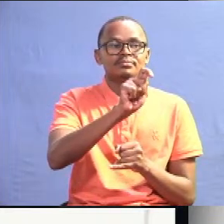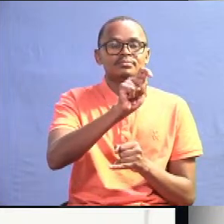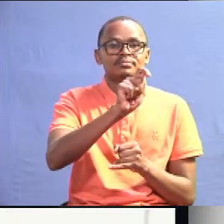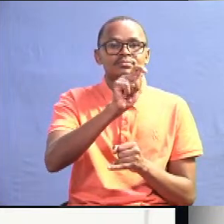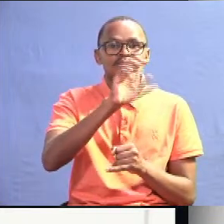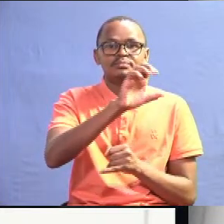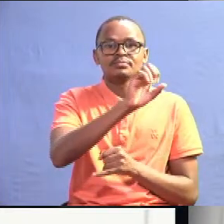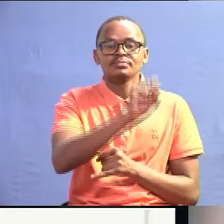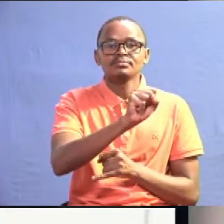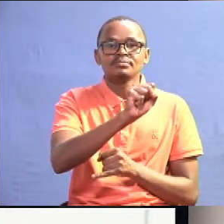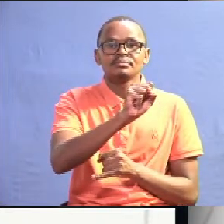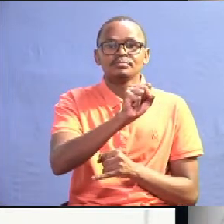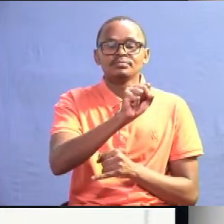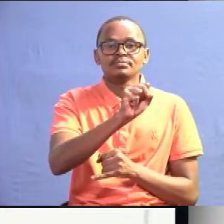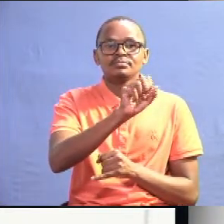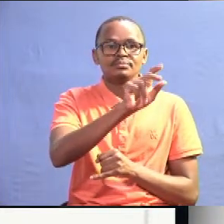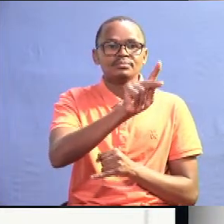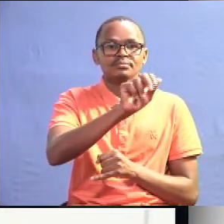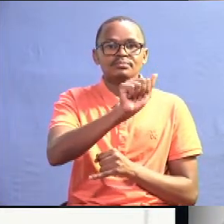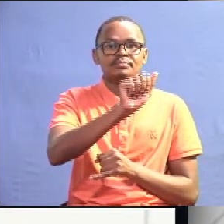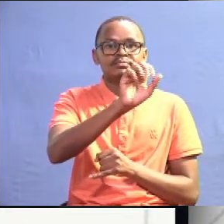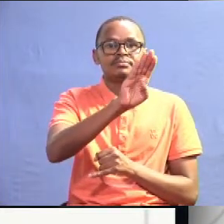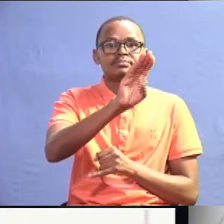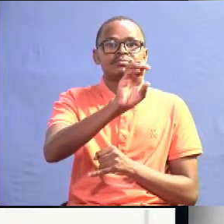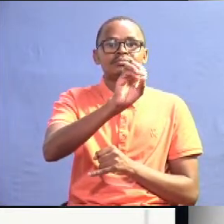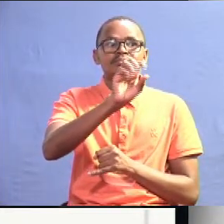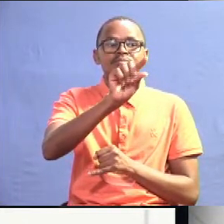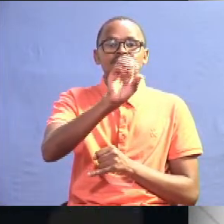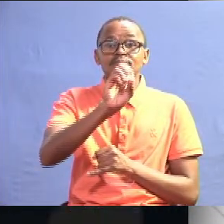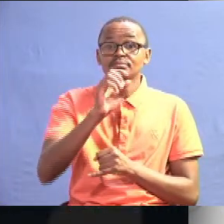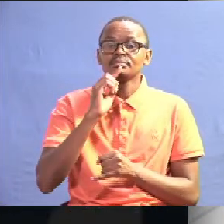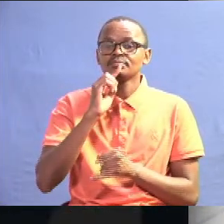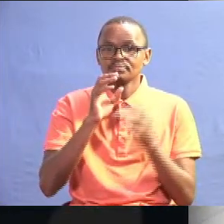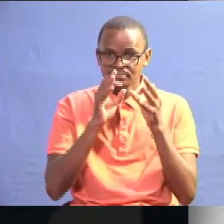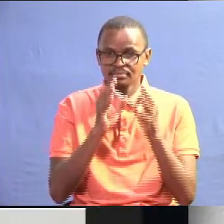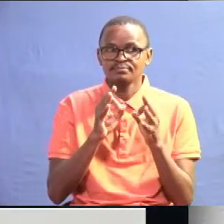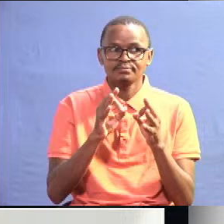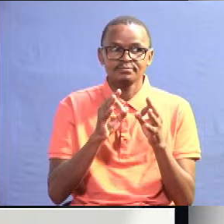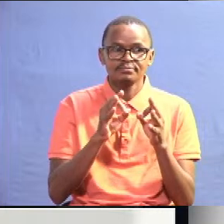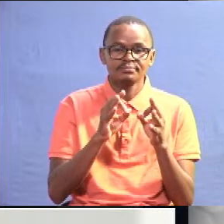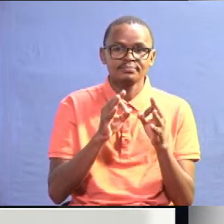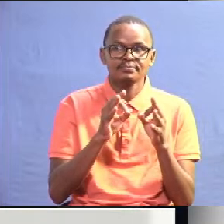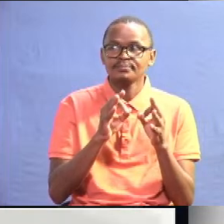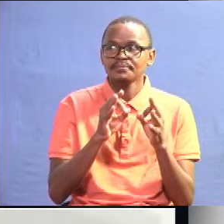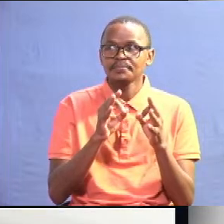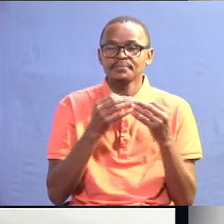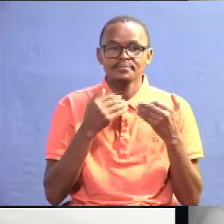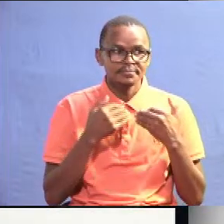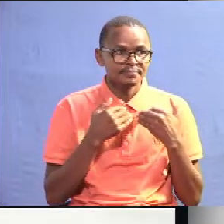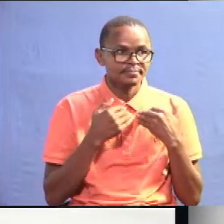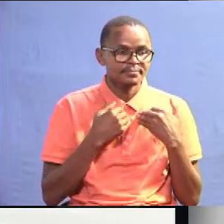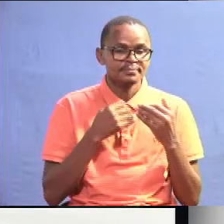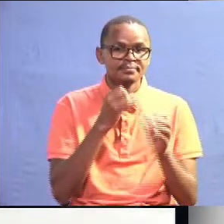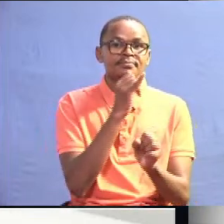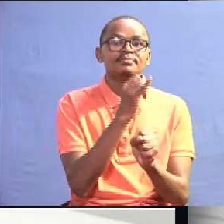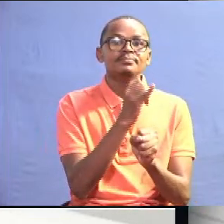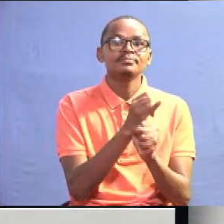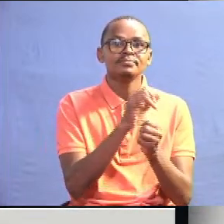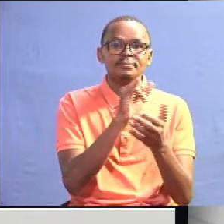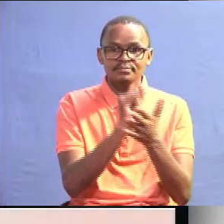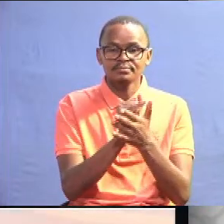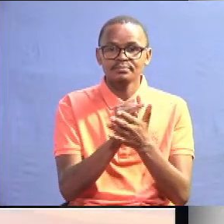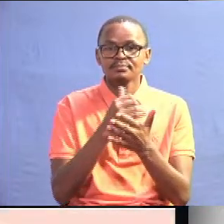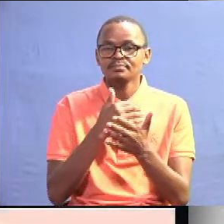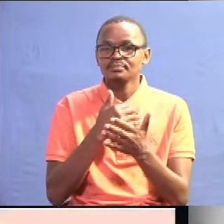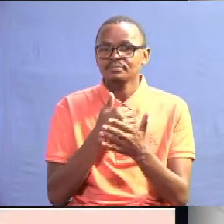ICT Cabinet Secretary, William Kabogo, stating that if, and indeed he has already have the job, that he